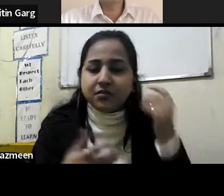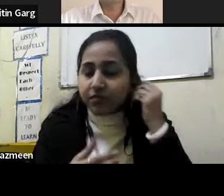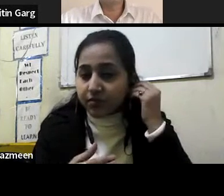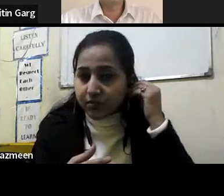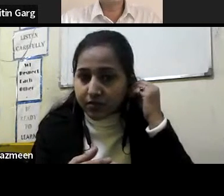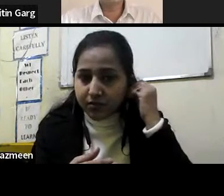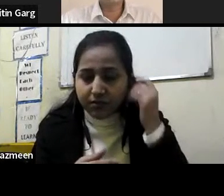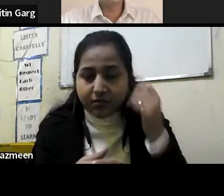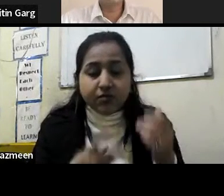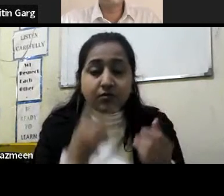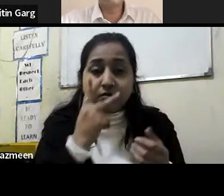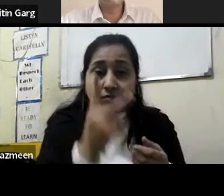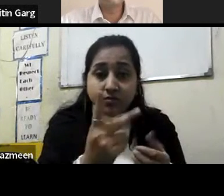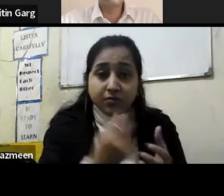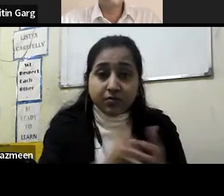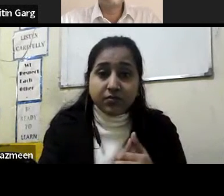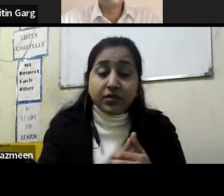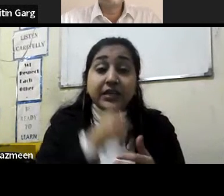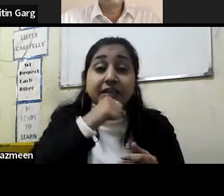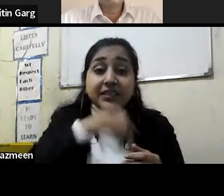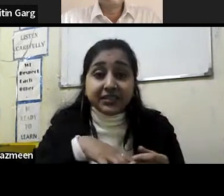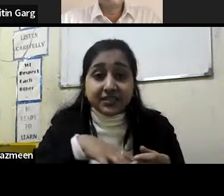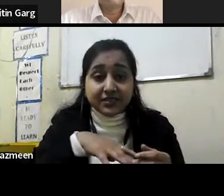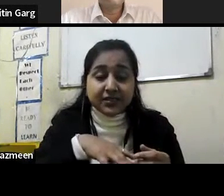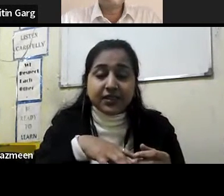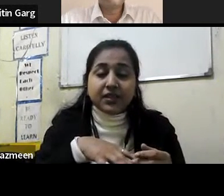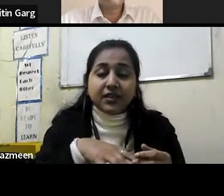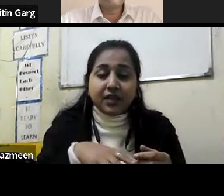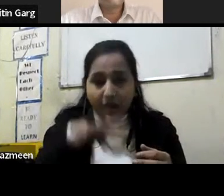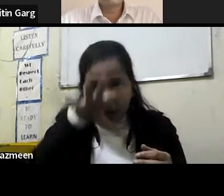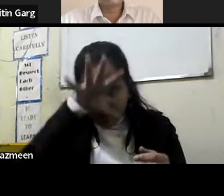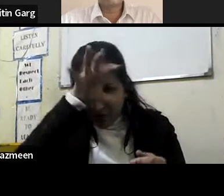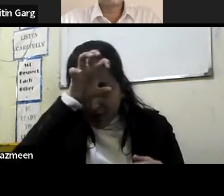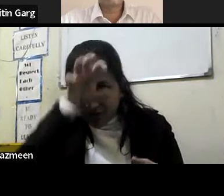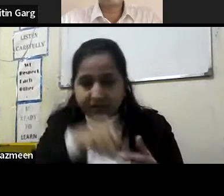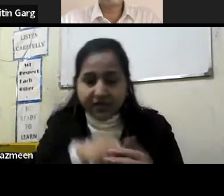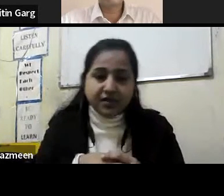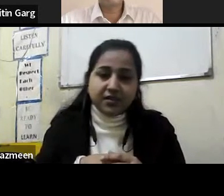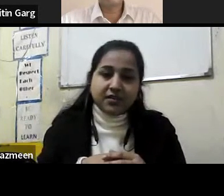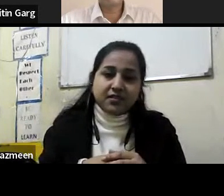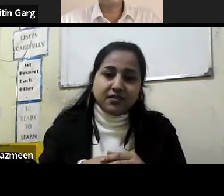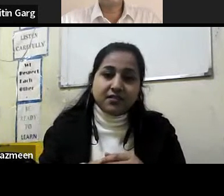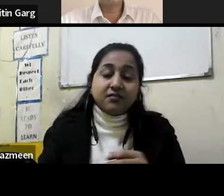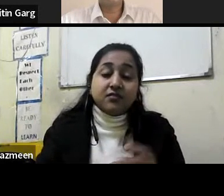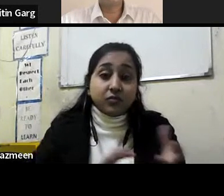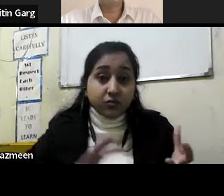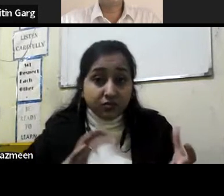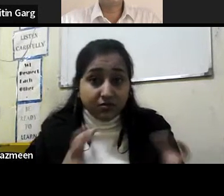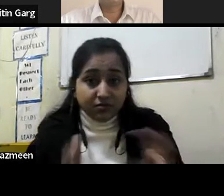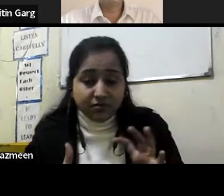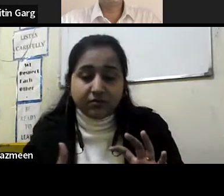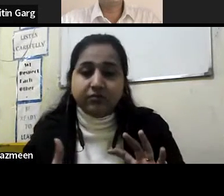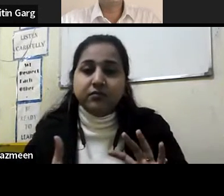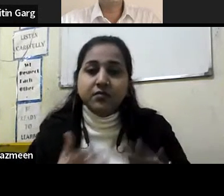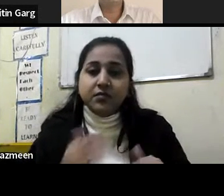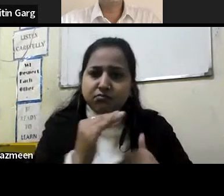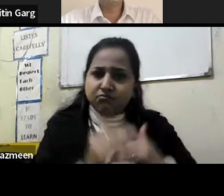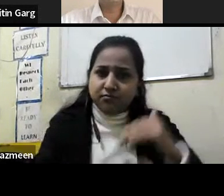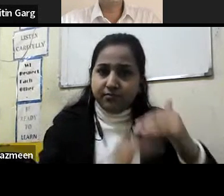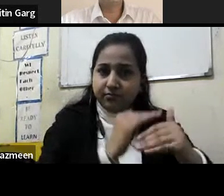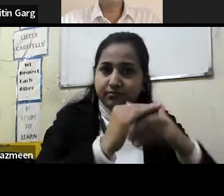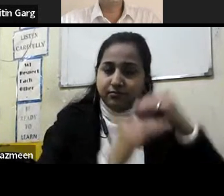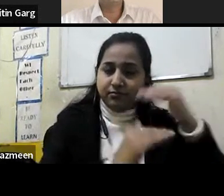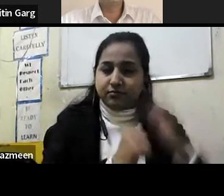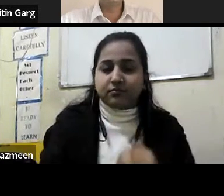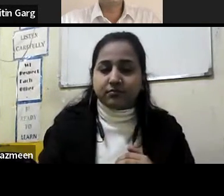from at a younger age. Entrepreneurship is not nurtured systemically in the country. I mean, even the